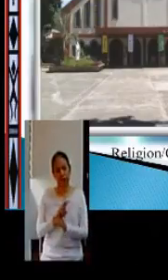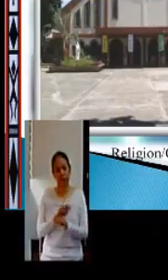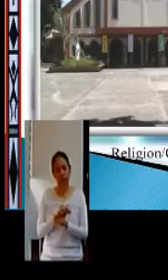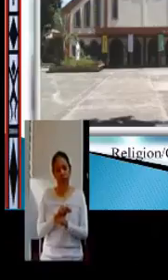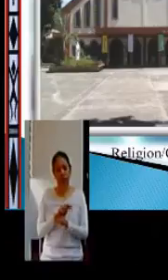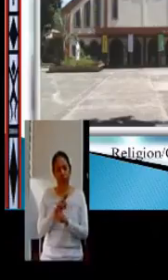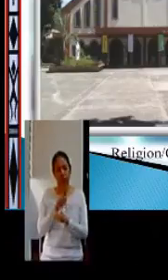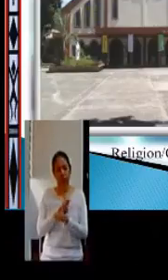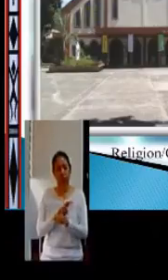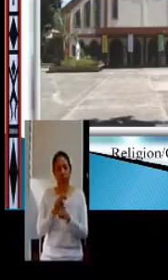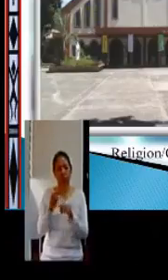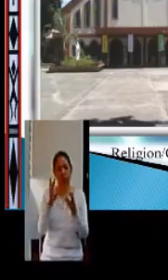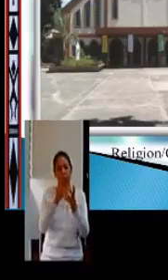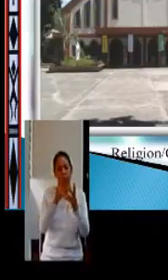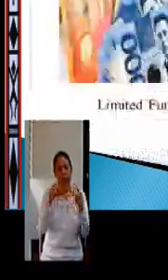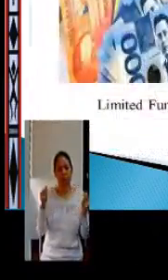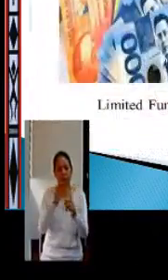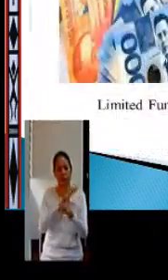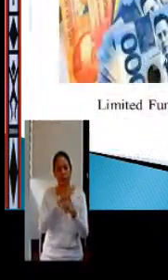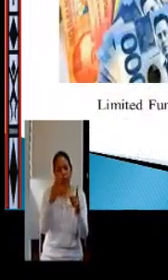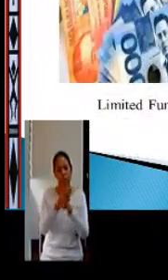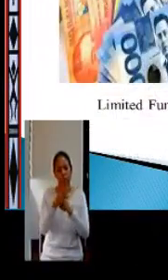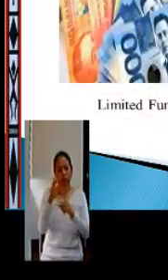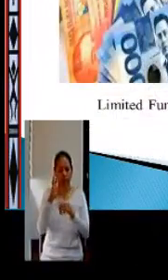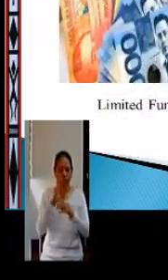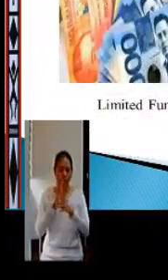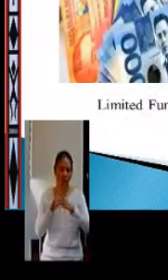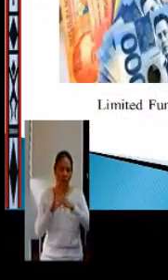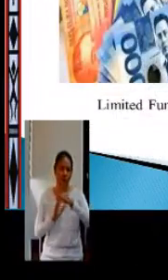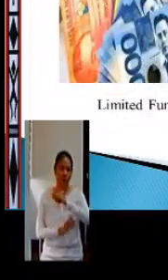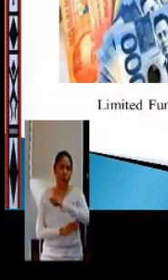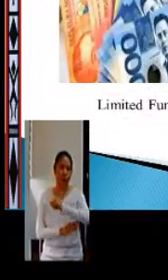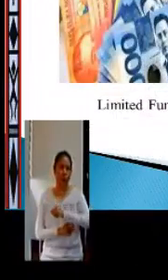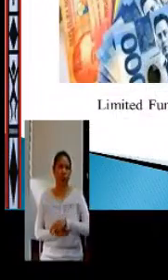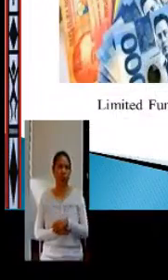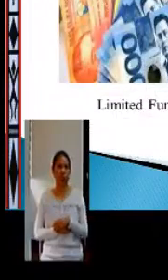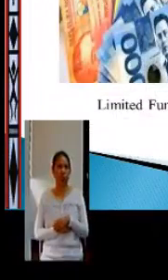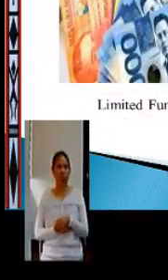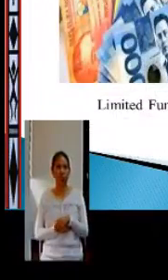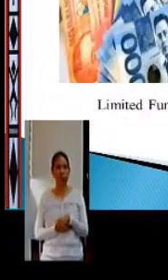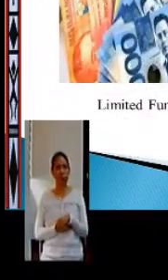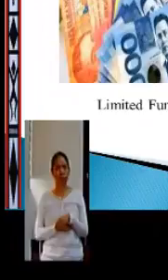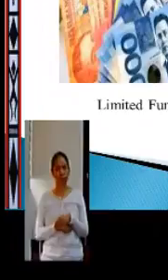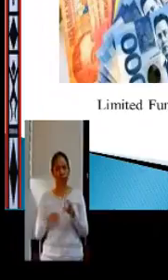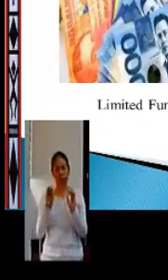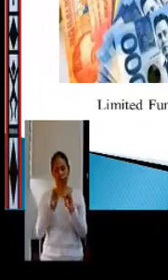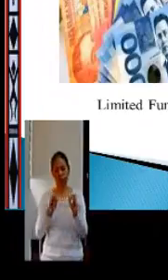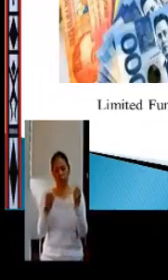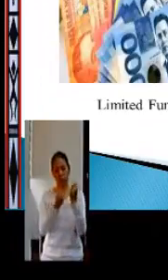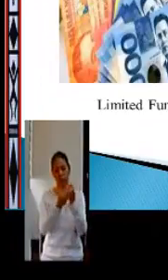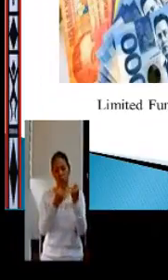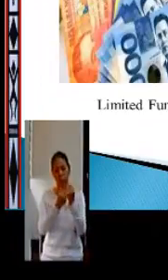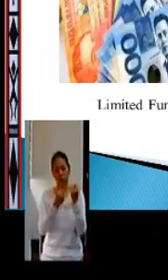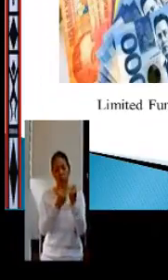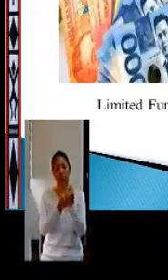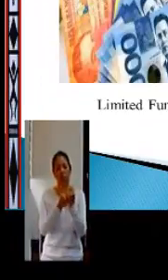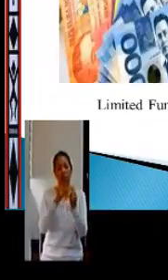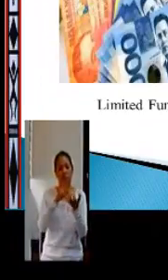cultural foundation. Next, please. So, inadequate support to rice terraces farmers, like for